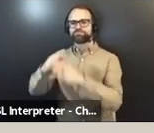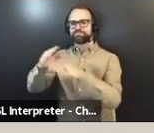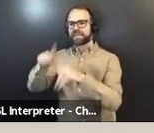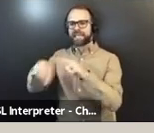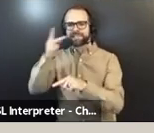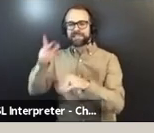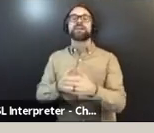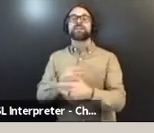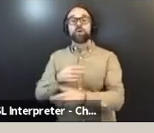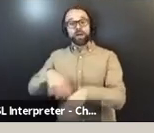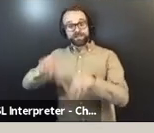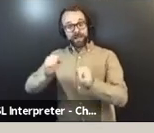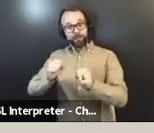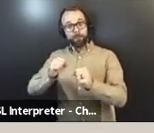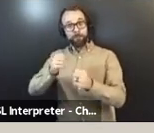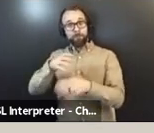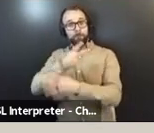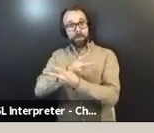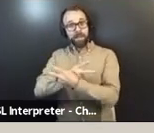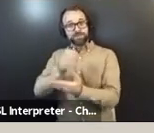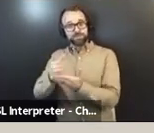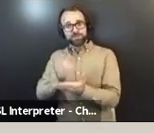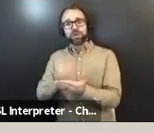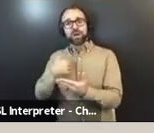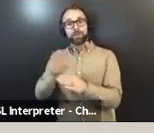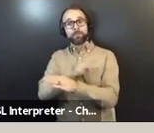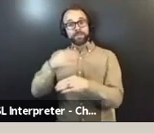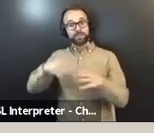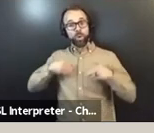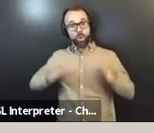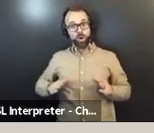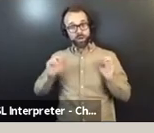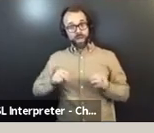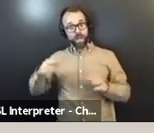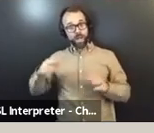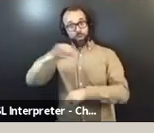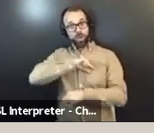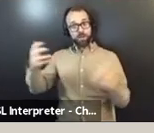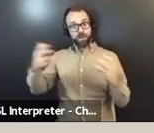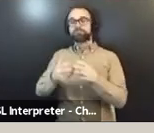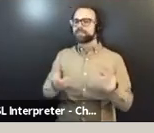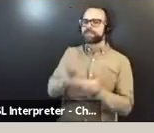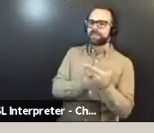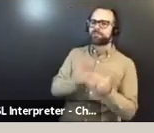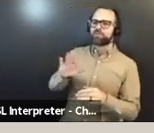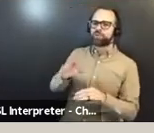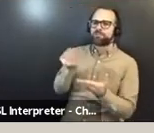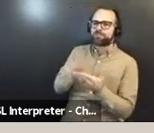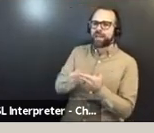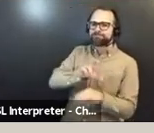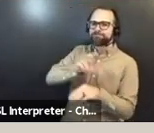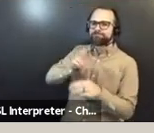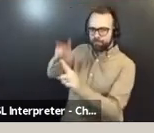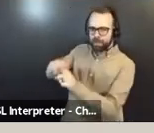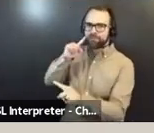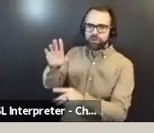If I'm taking my master's and I am the business owner, can I qualify? You can apply some of that funding towards that, yep. Okay, awesome.